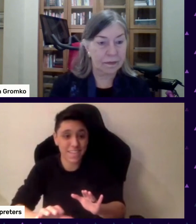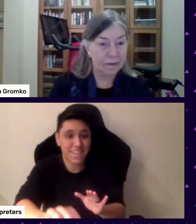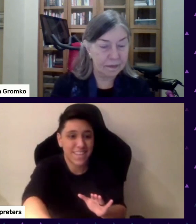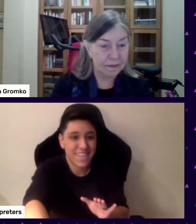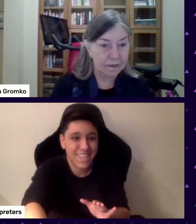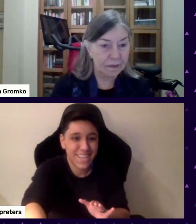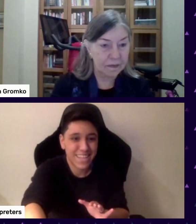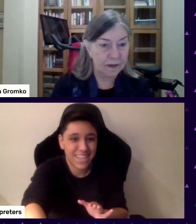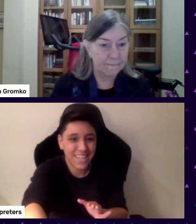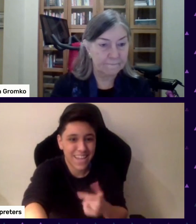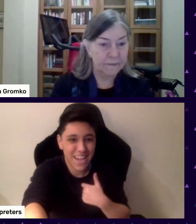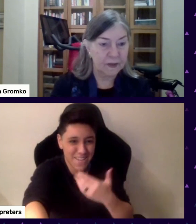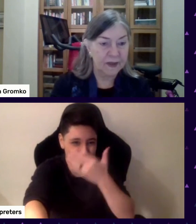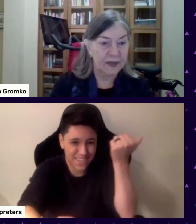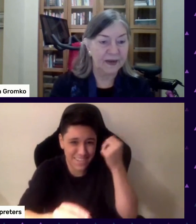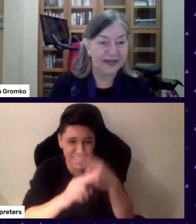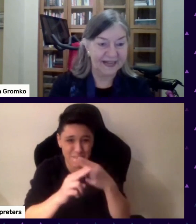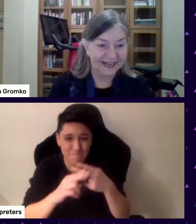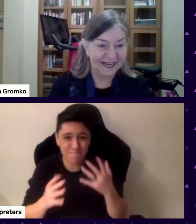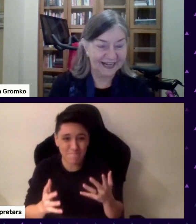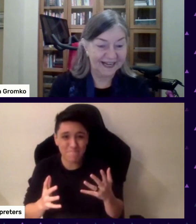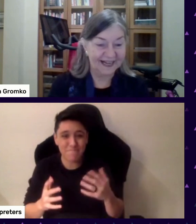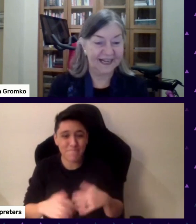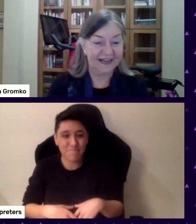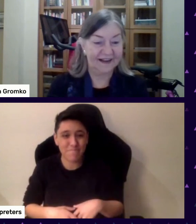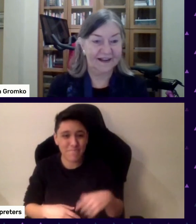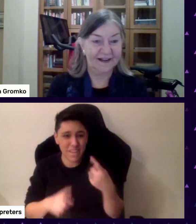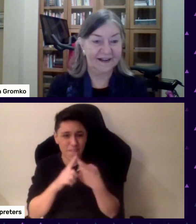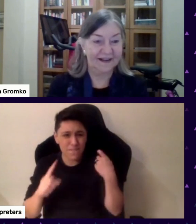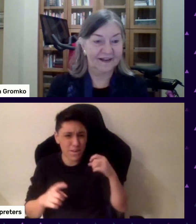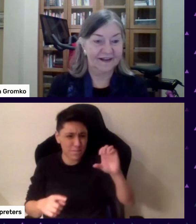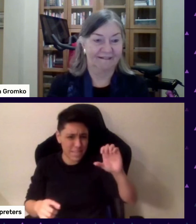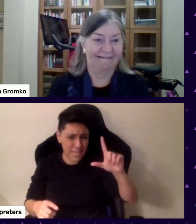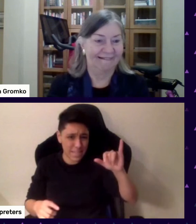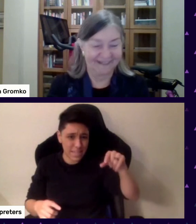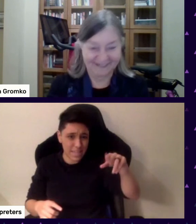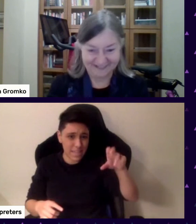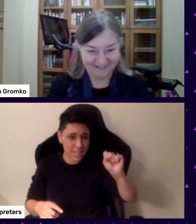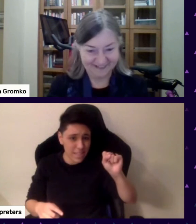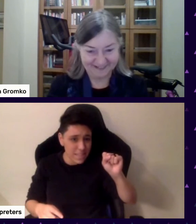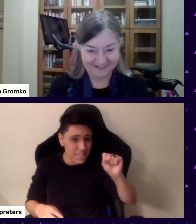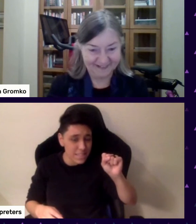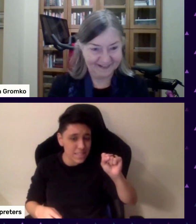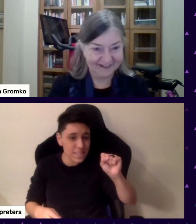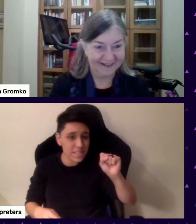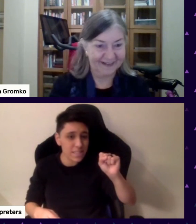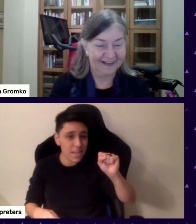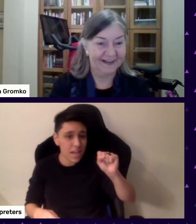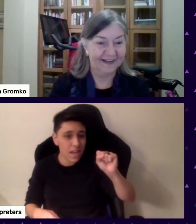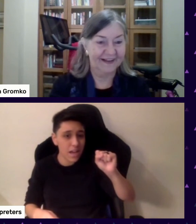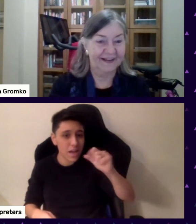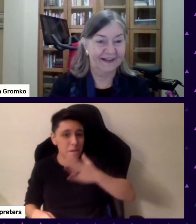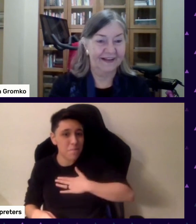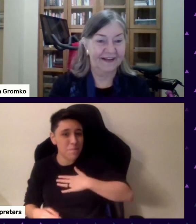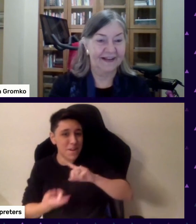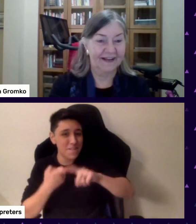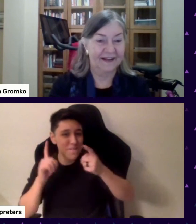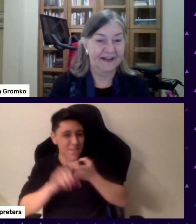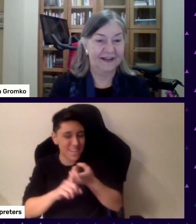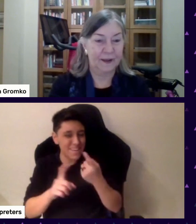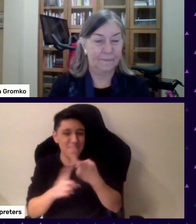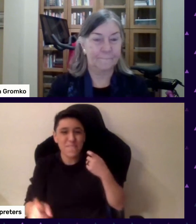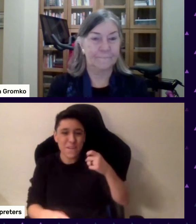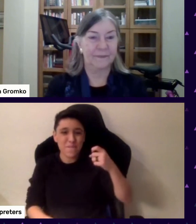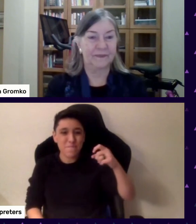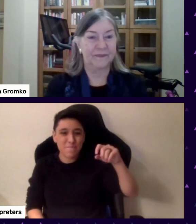just forgot his name, from the Clicks. Yes, my dear friend from the